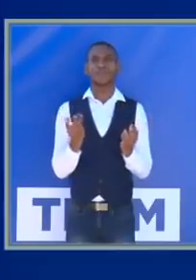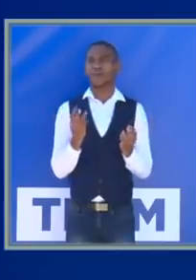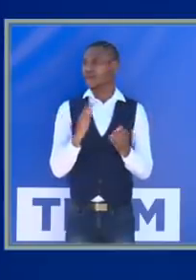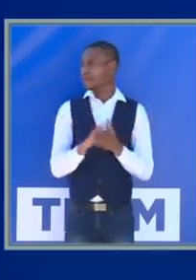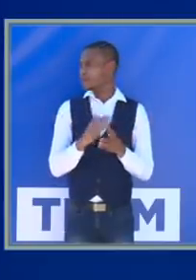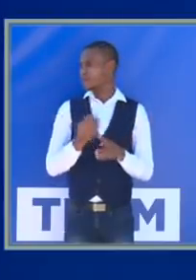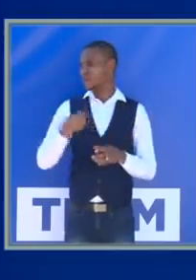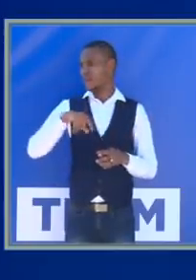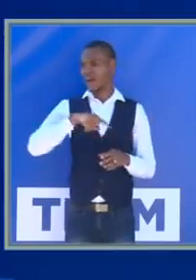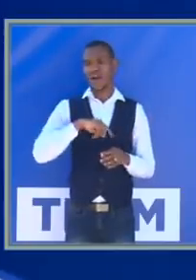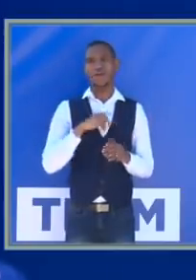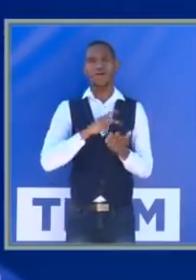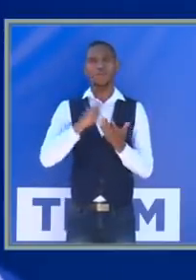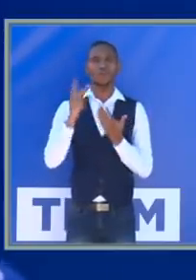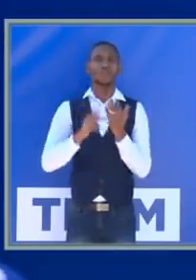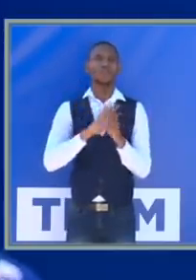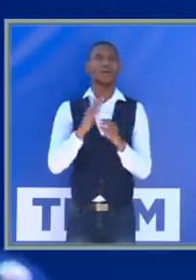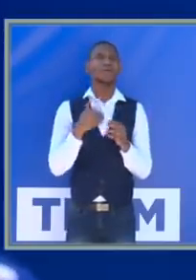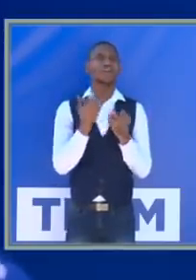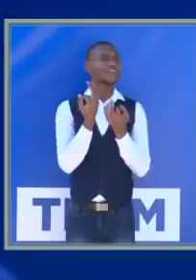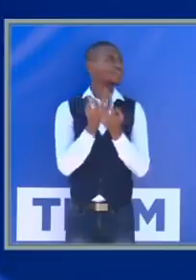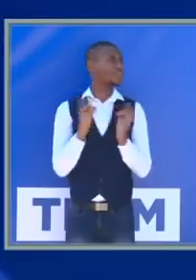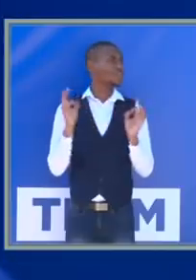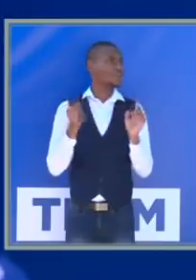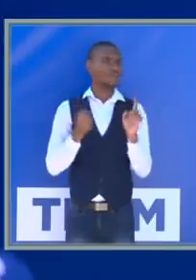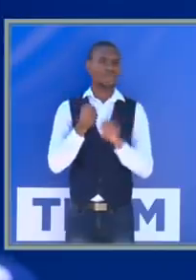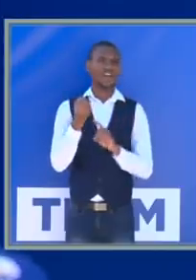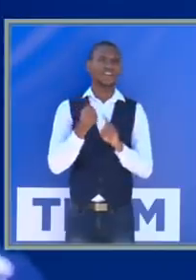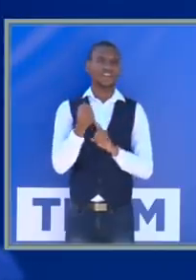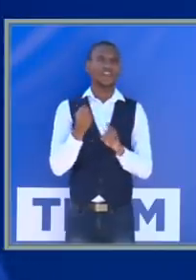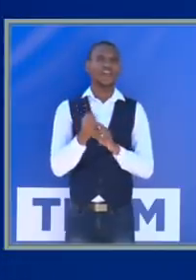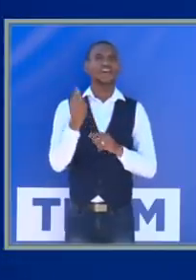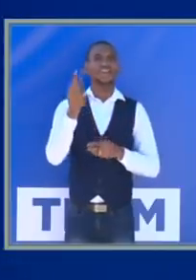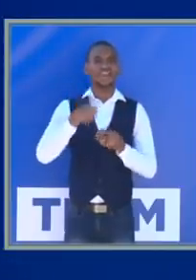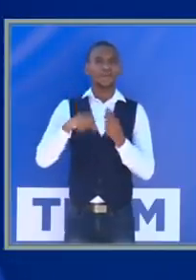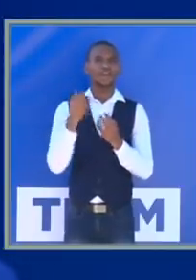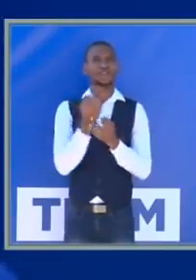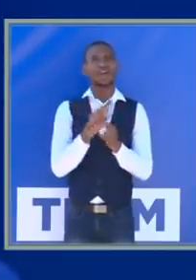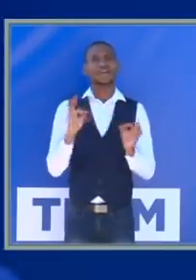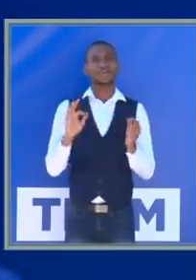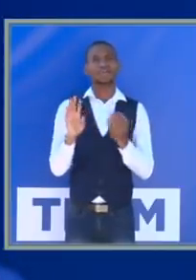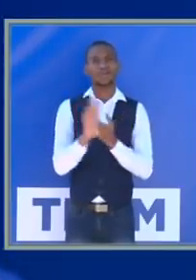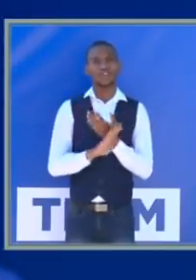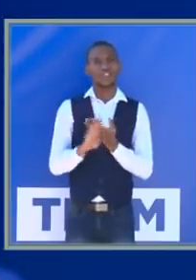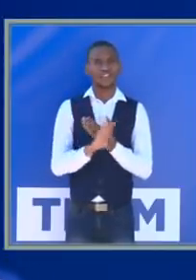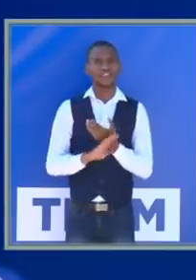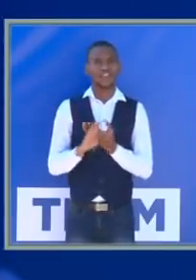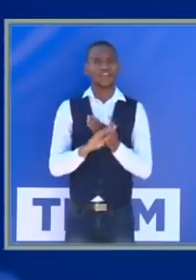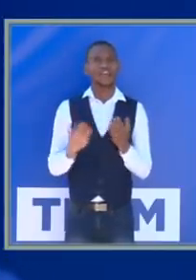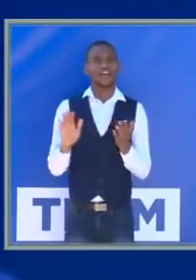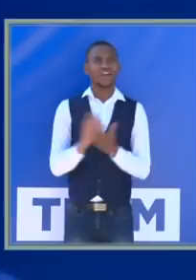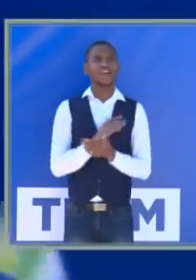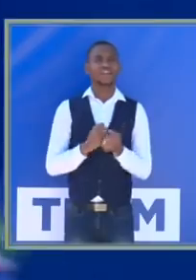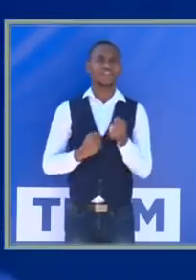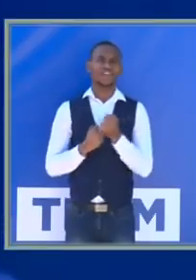Because our project is no longer about freedom fighting. It is about freedom protecting and